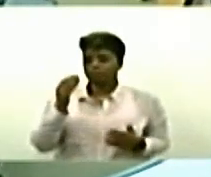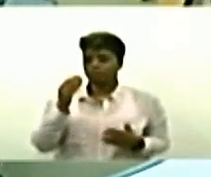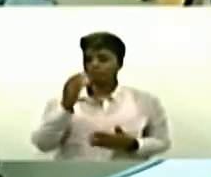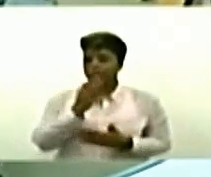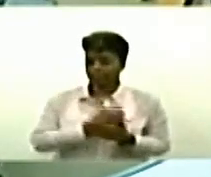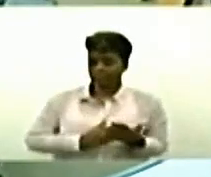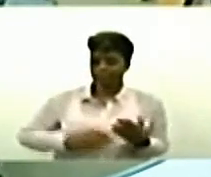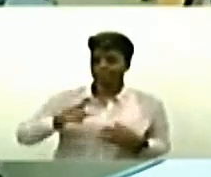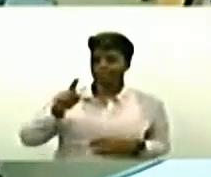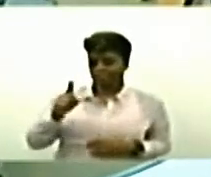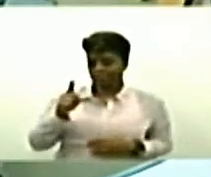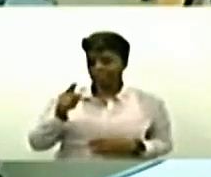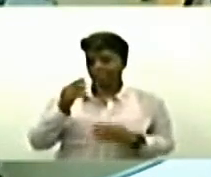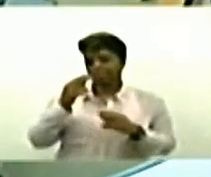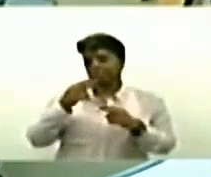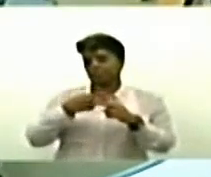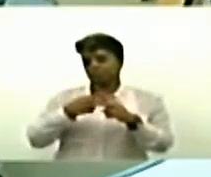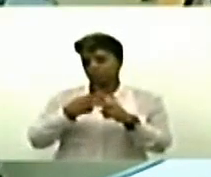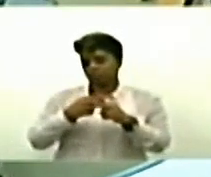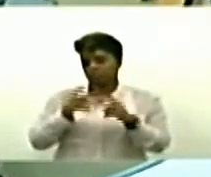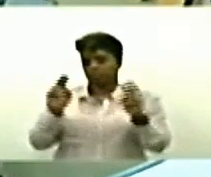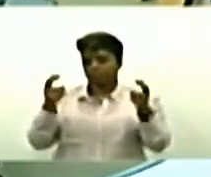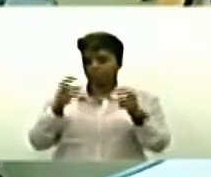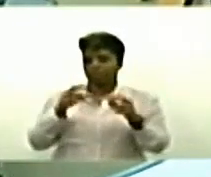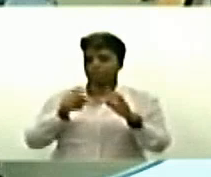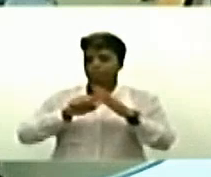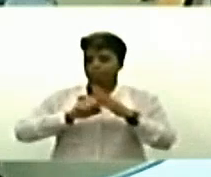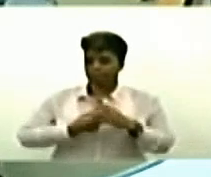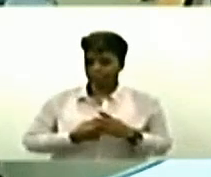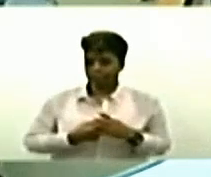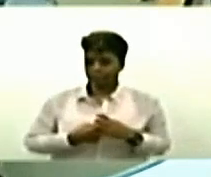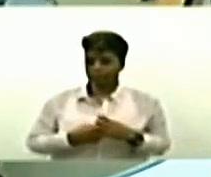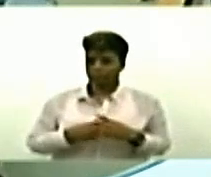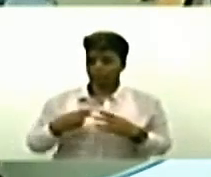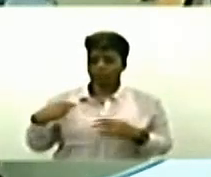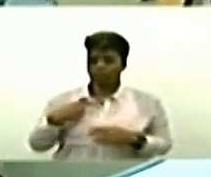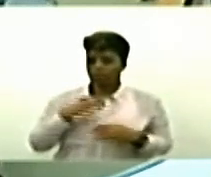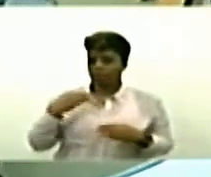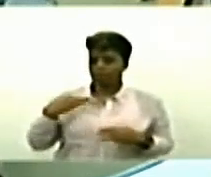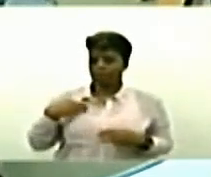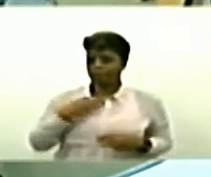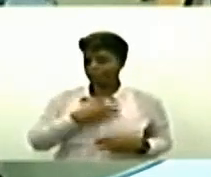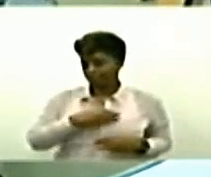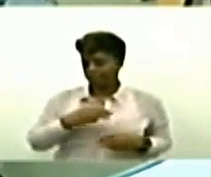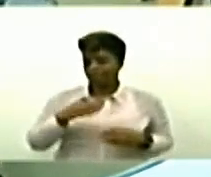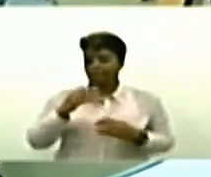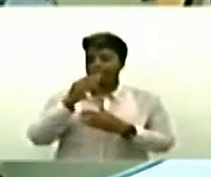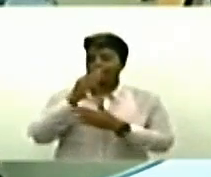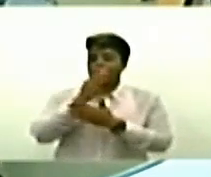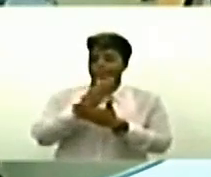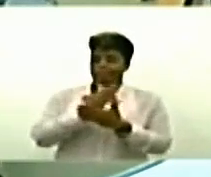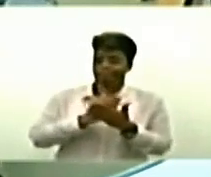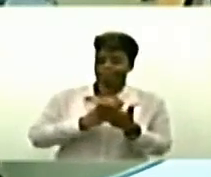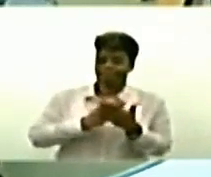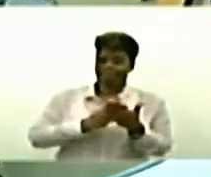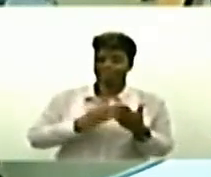short title and commencement. Honourable members, the question is clause 1, short title